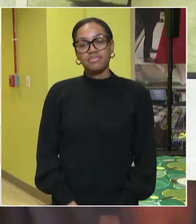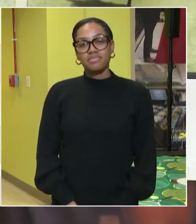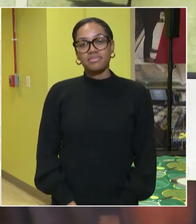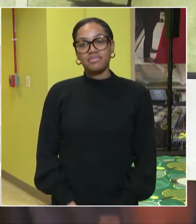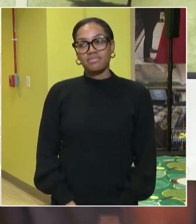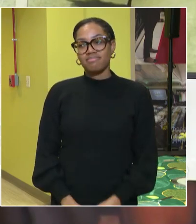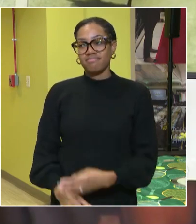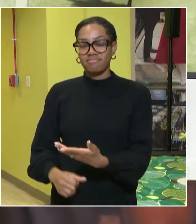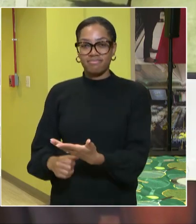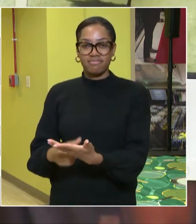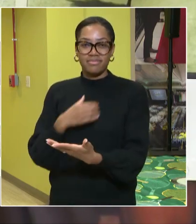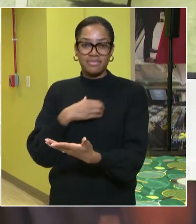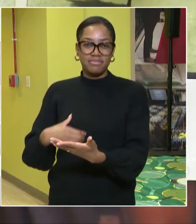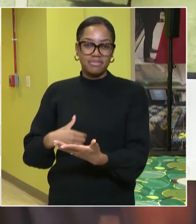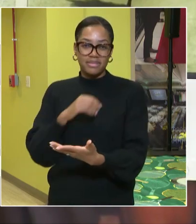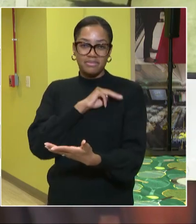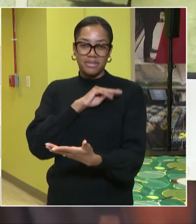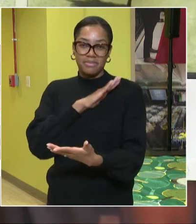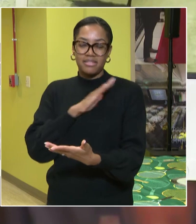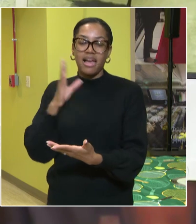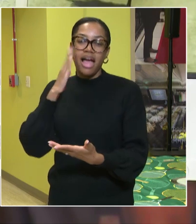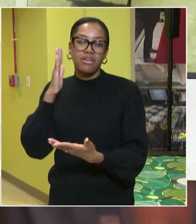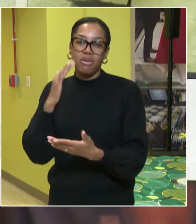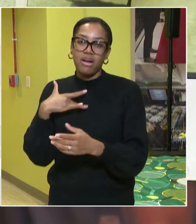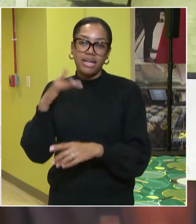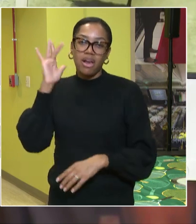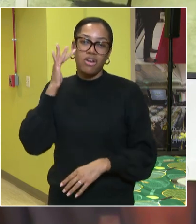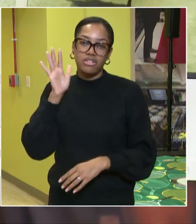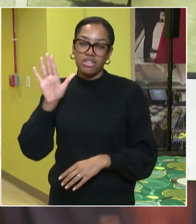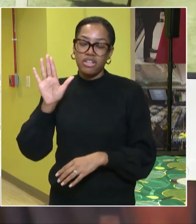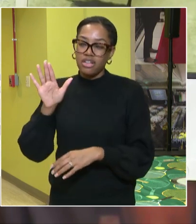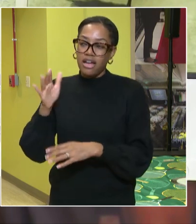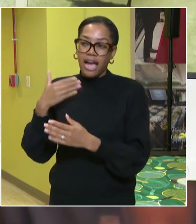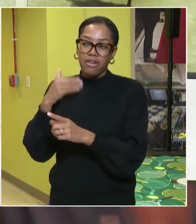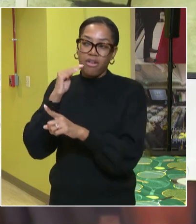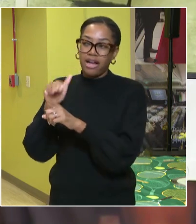Mayor Bowser, I know I get on your nerves.